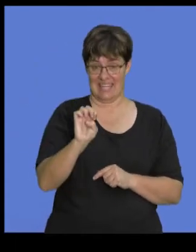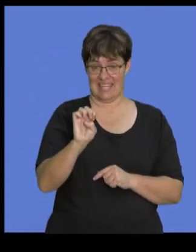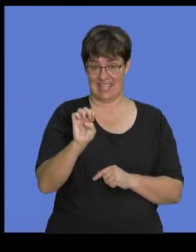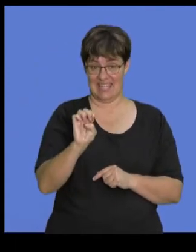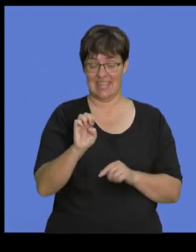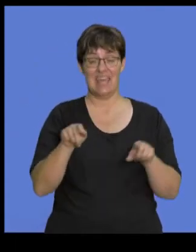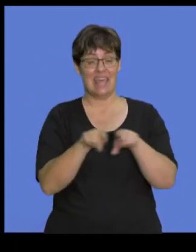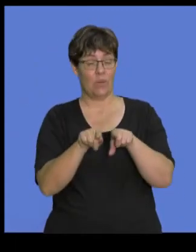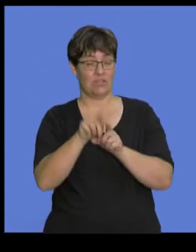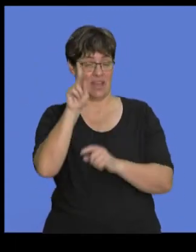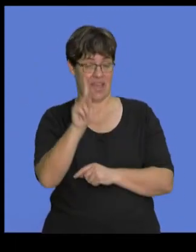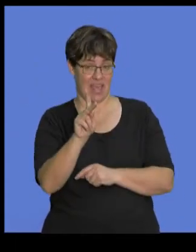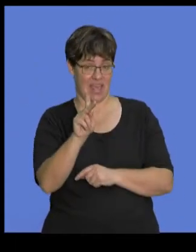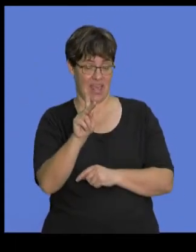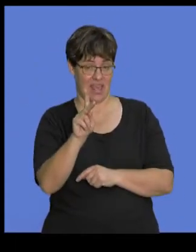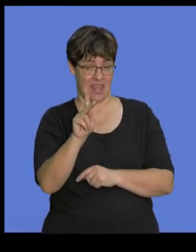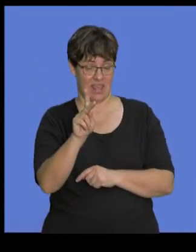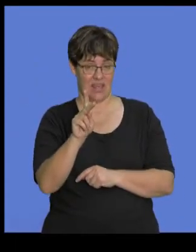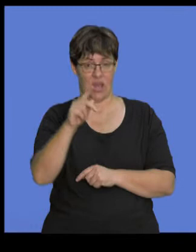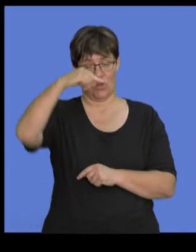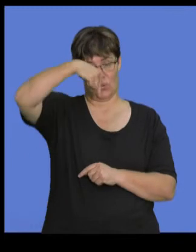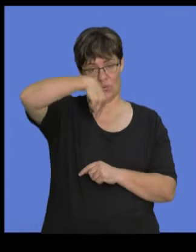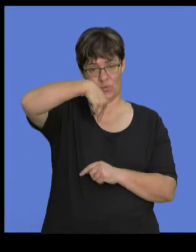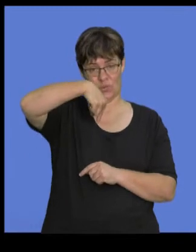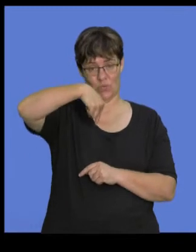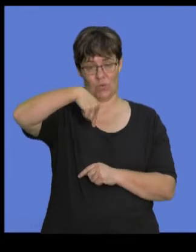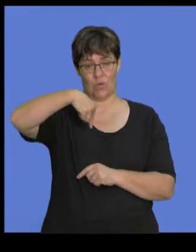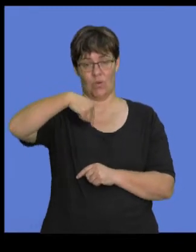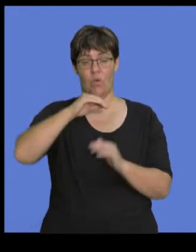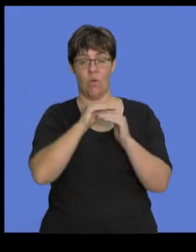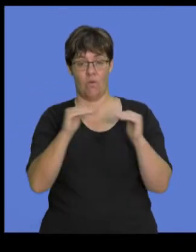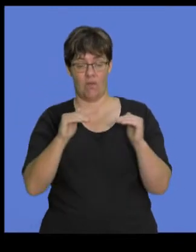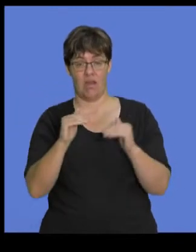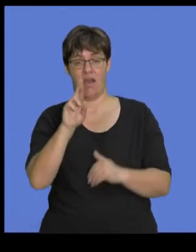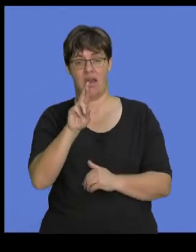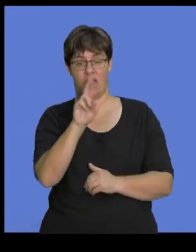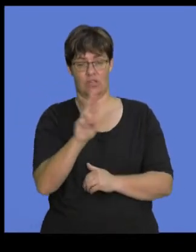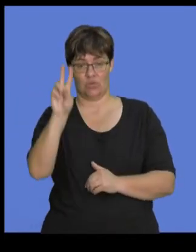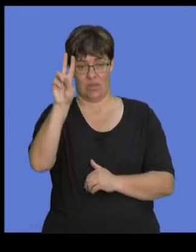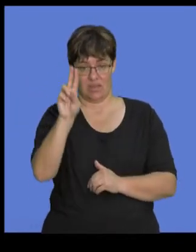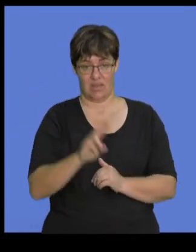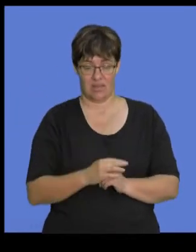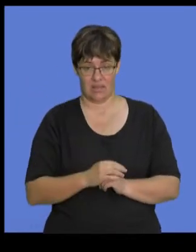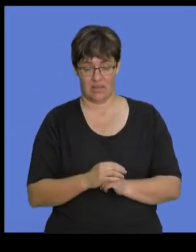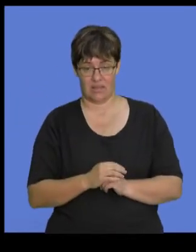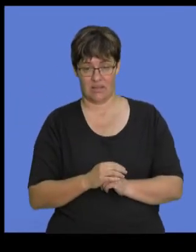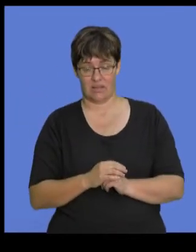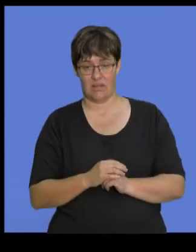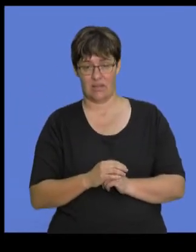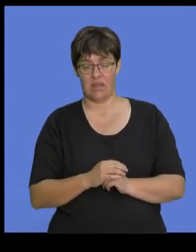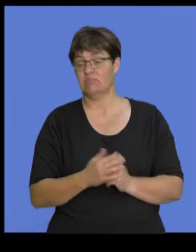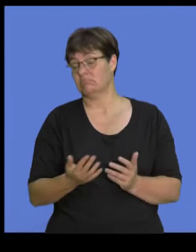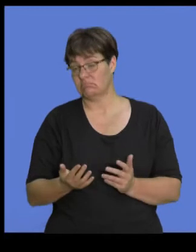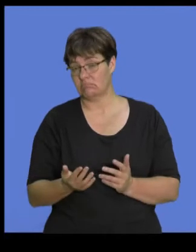E is equals to K, Q over R squared. So if